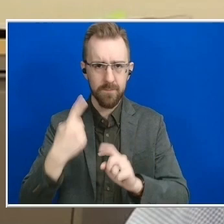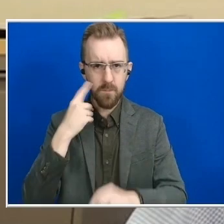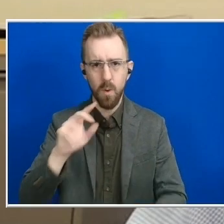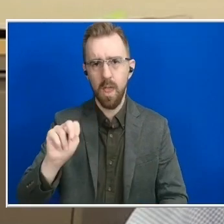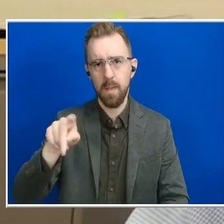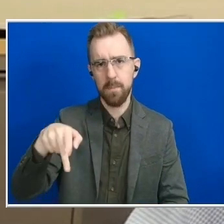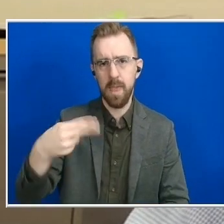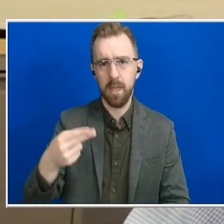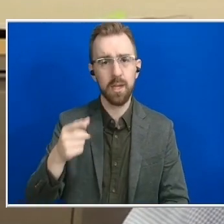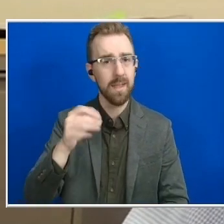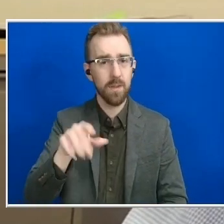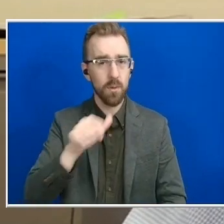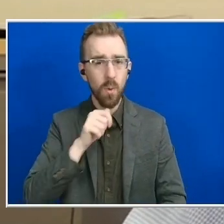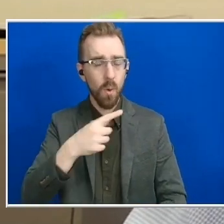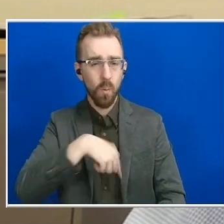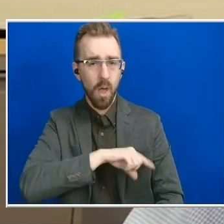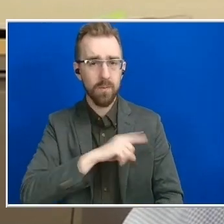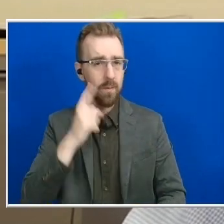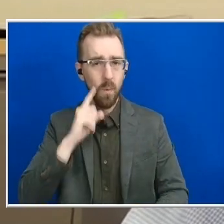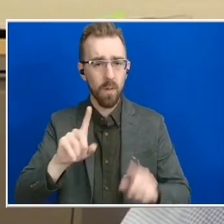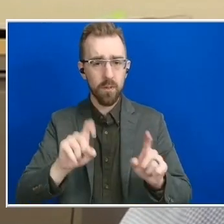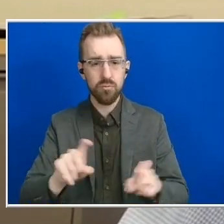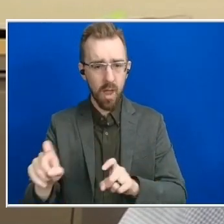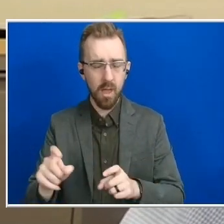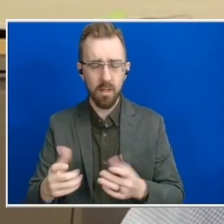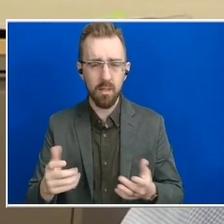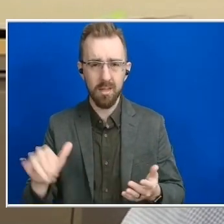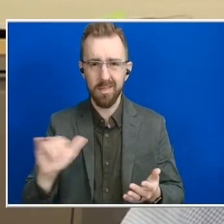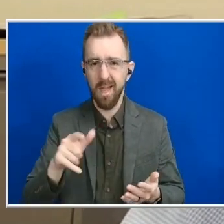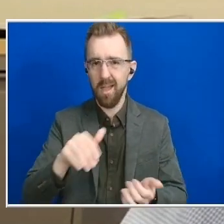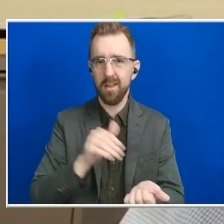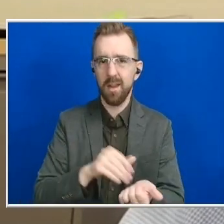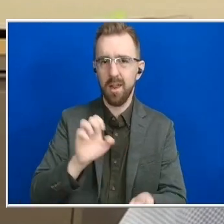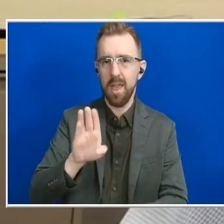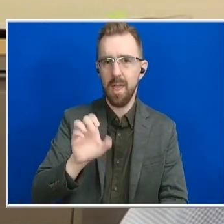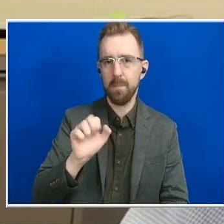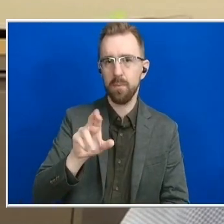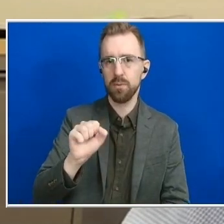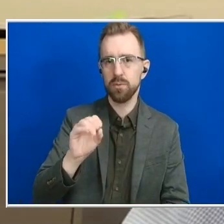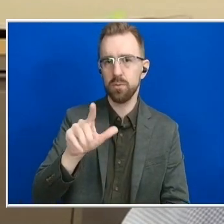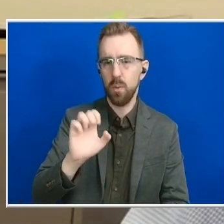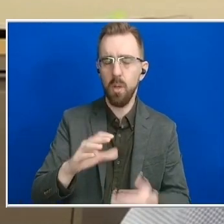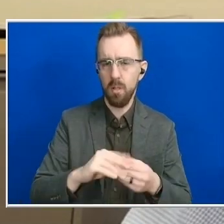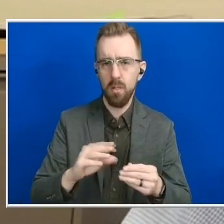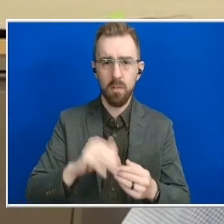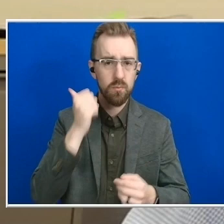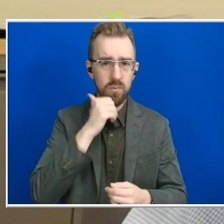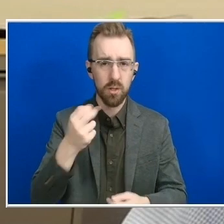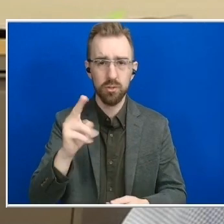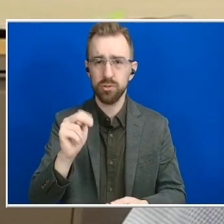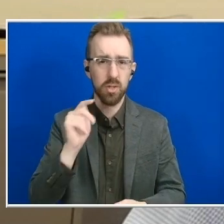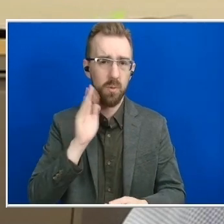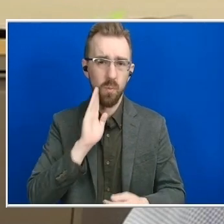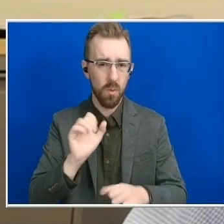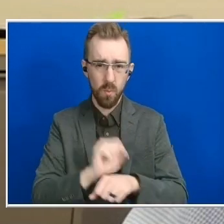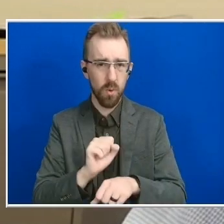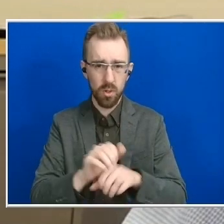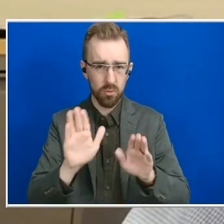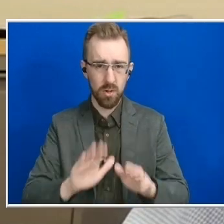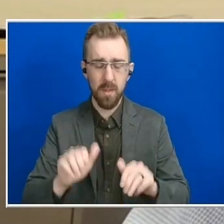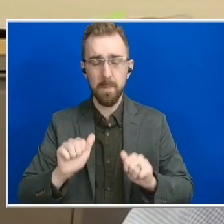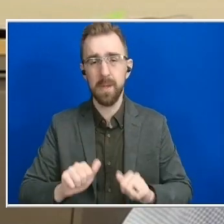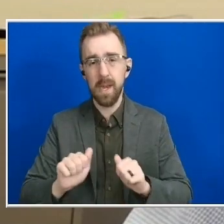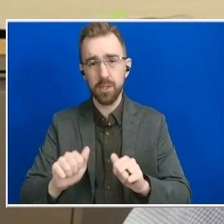don't qualify for the trial, like Dr. Ebersol said, regular shunts work great too, and they can maybe potentially